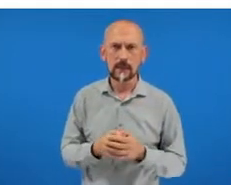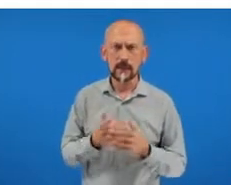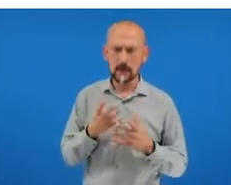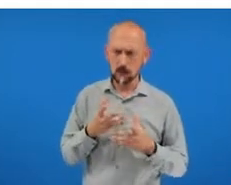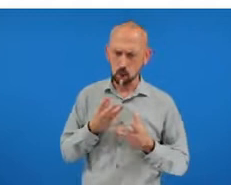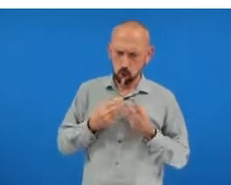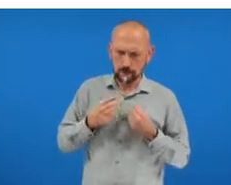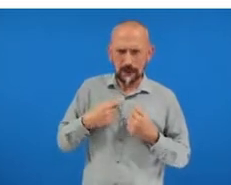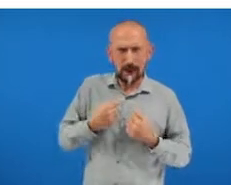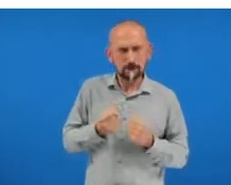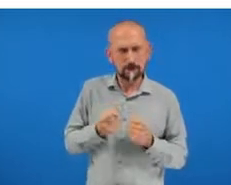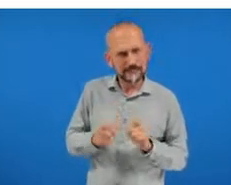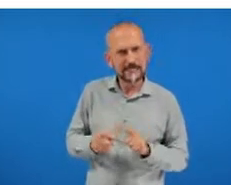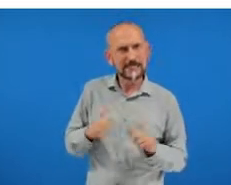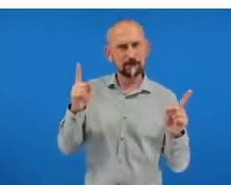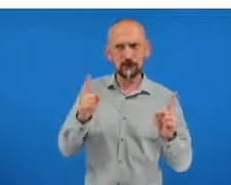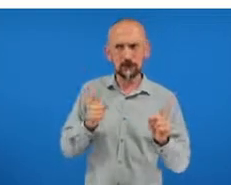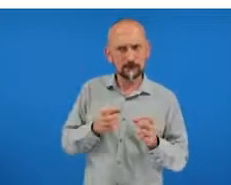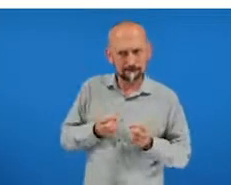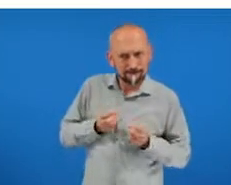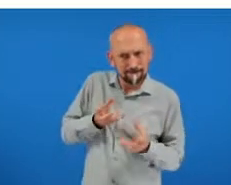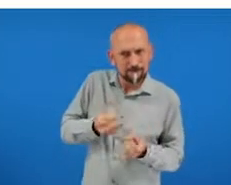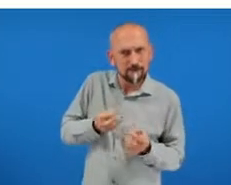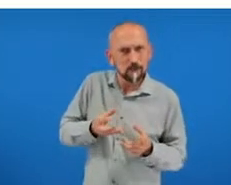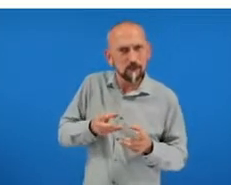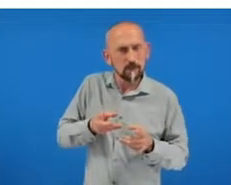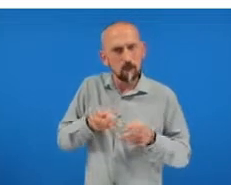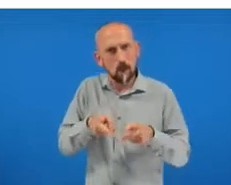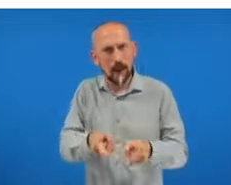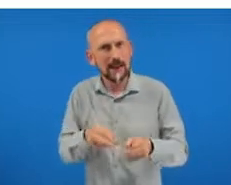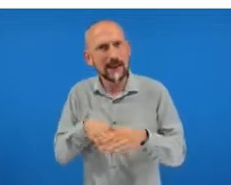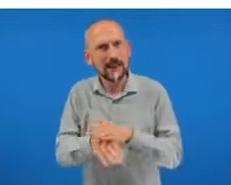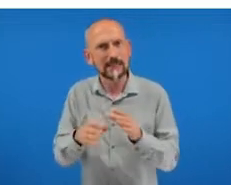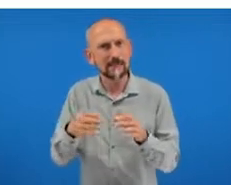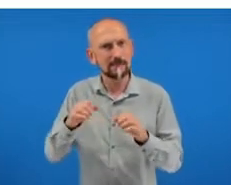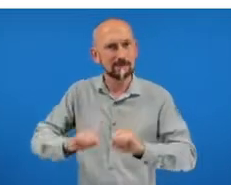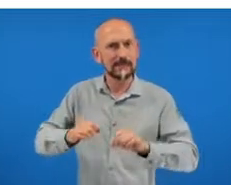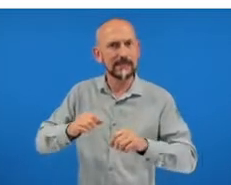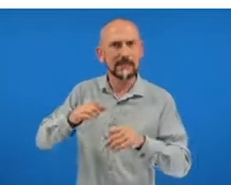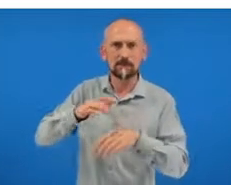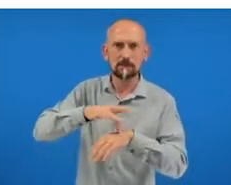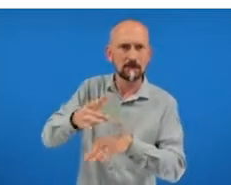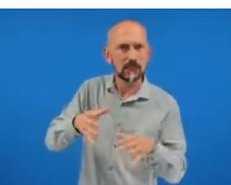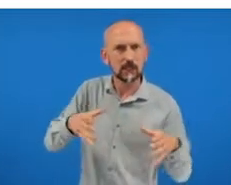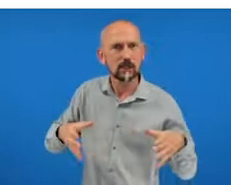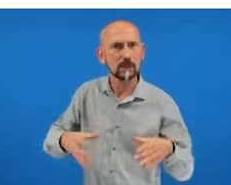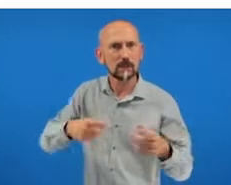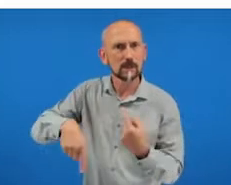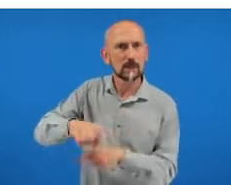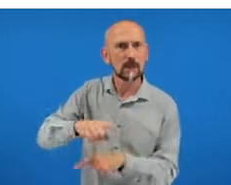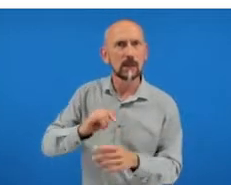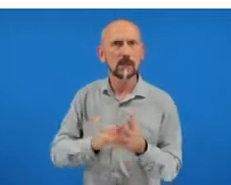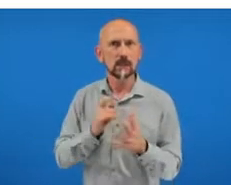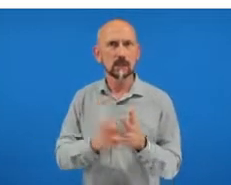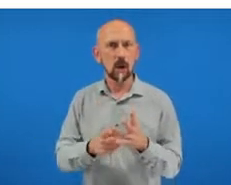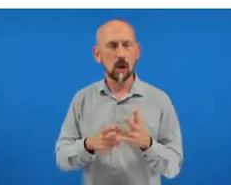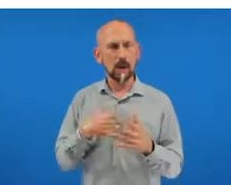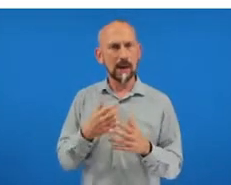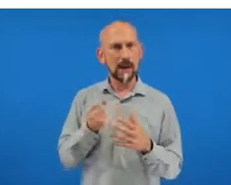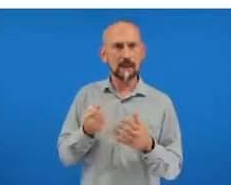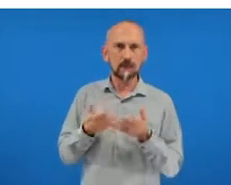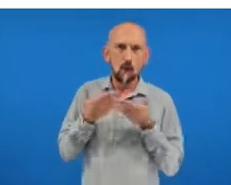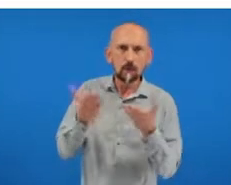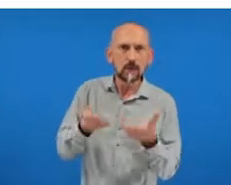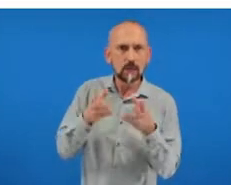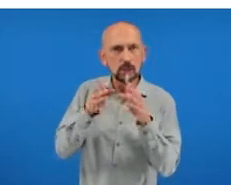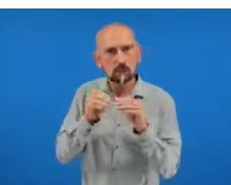and really owning and being passionate about the intervention that I could offer. So I offer formulation sessions for the multidisciplinary team,